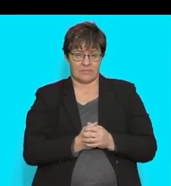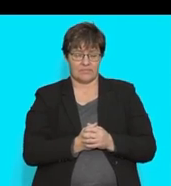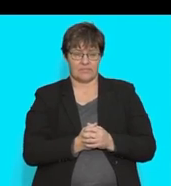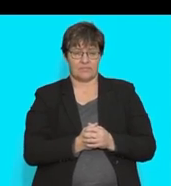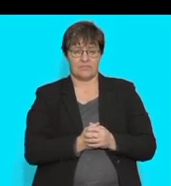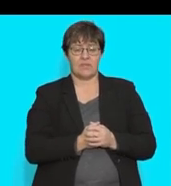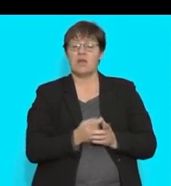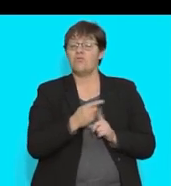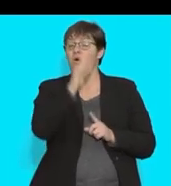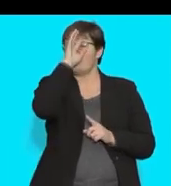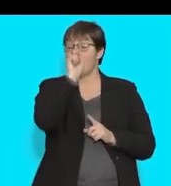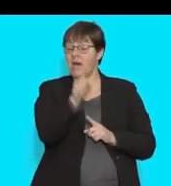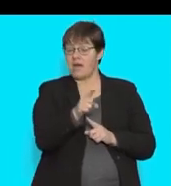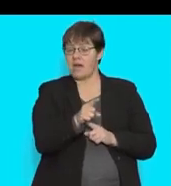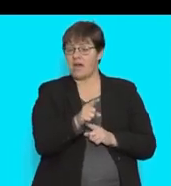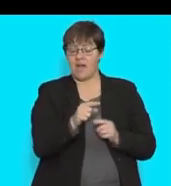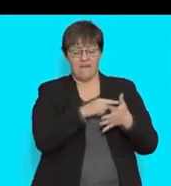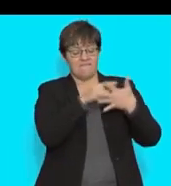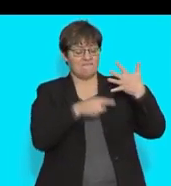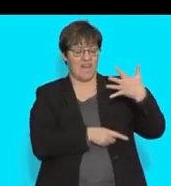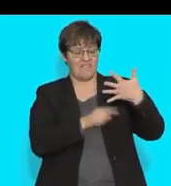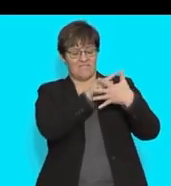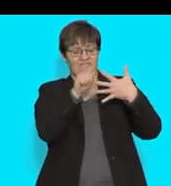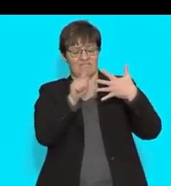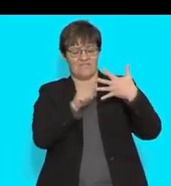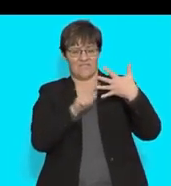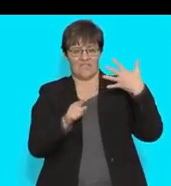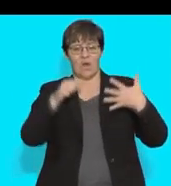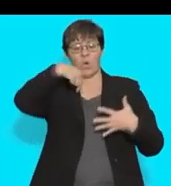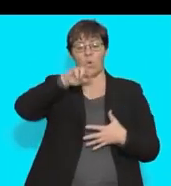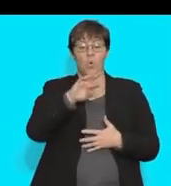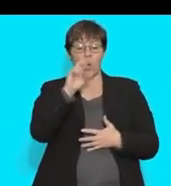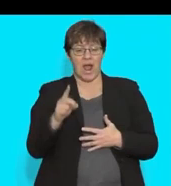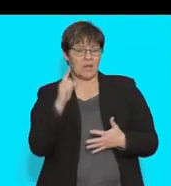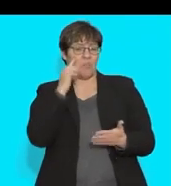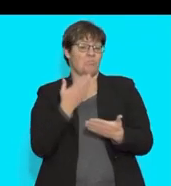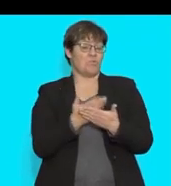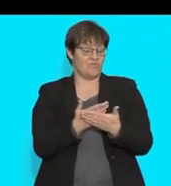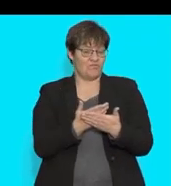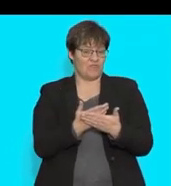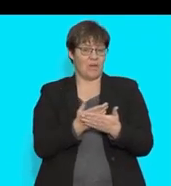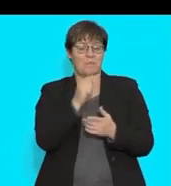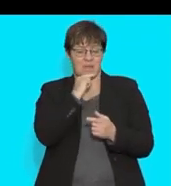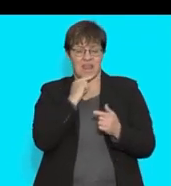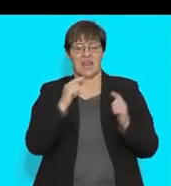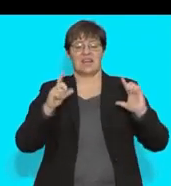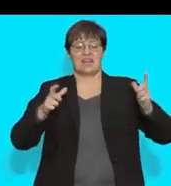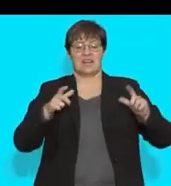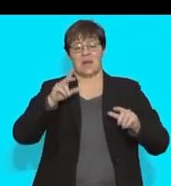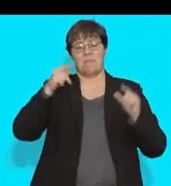know that you remember the 5 ways in which a quad can be proved to be